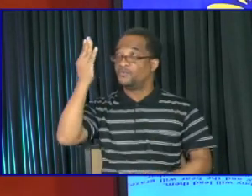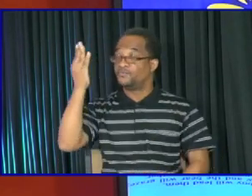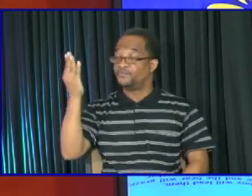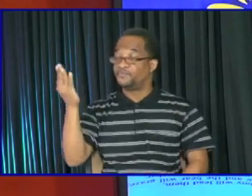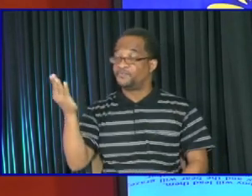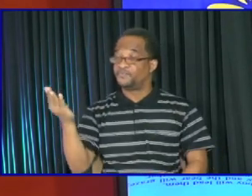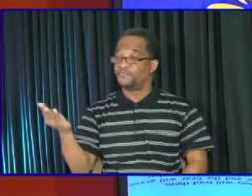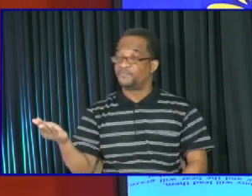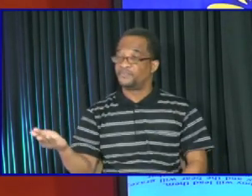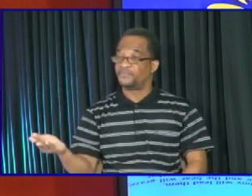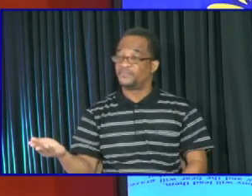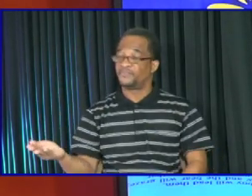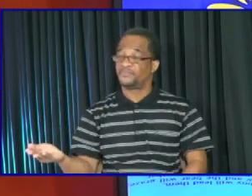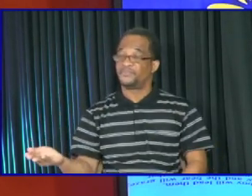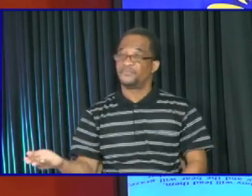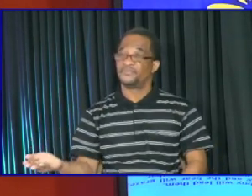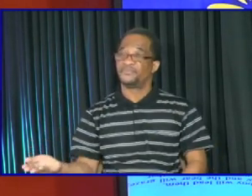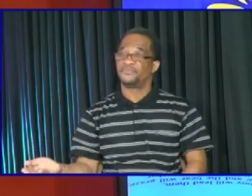My